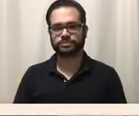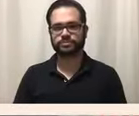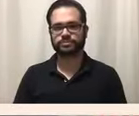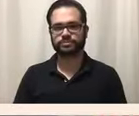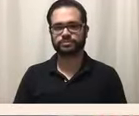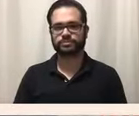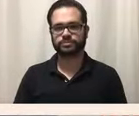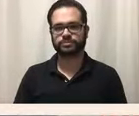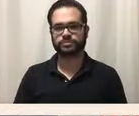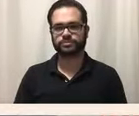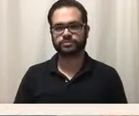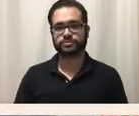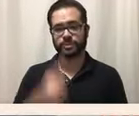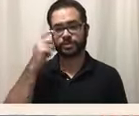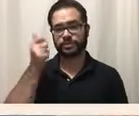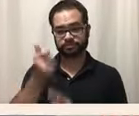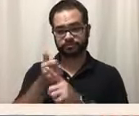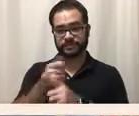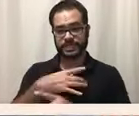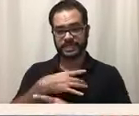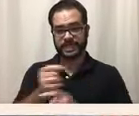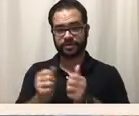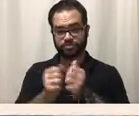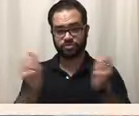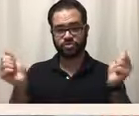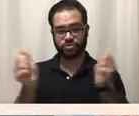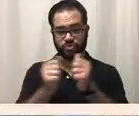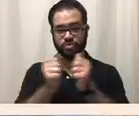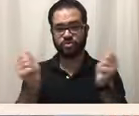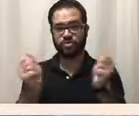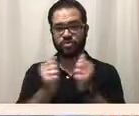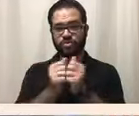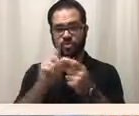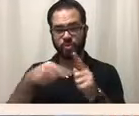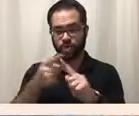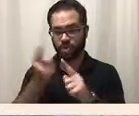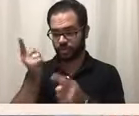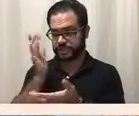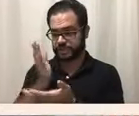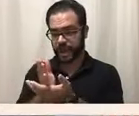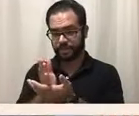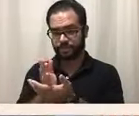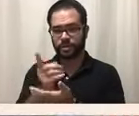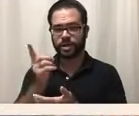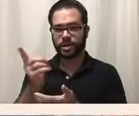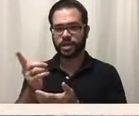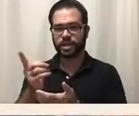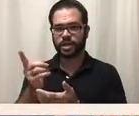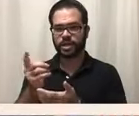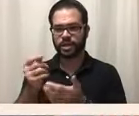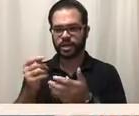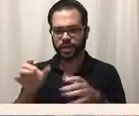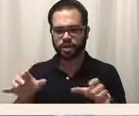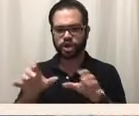Since he liked the accordion so much, every time we stop, he's encouraged to vocalize I.